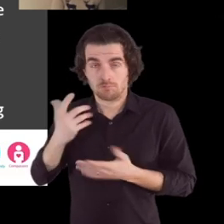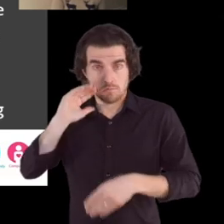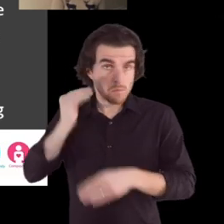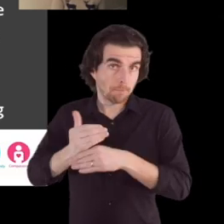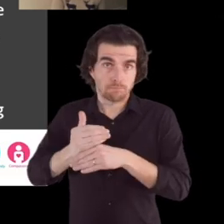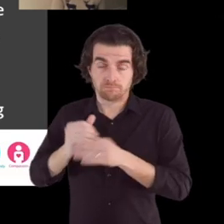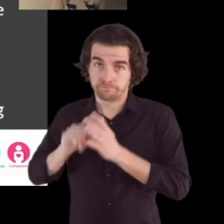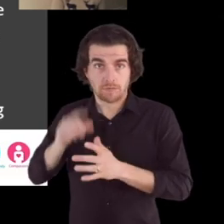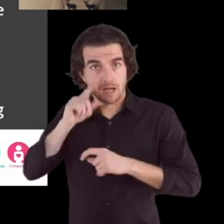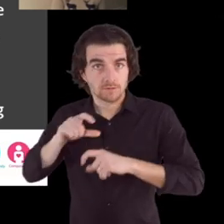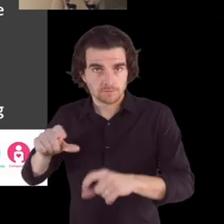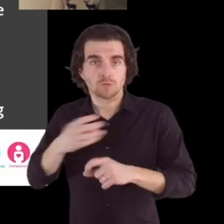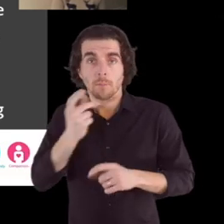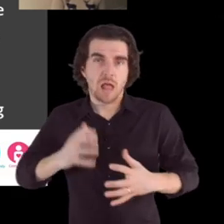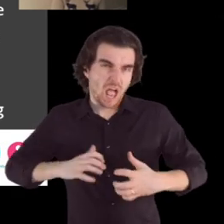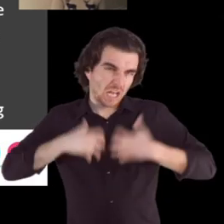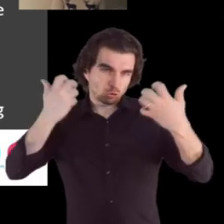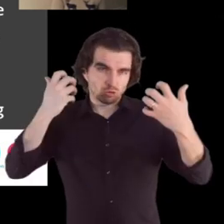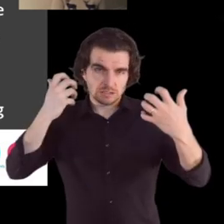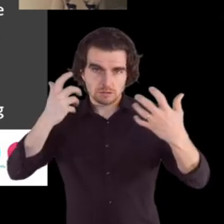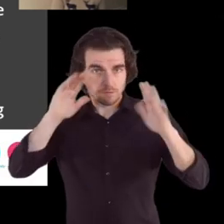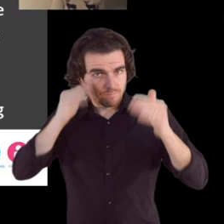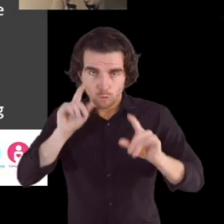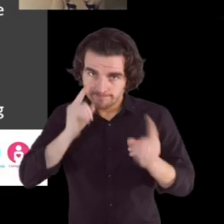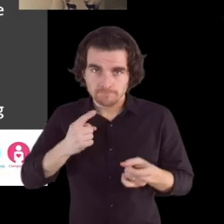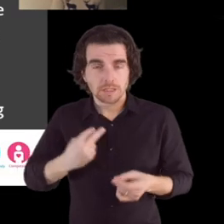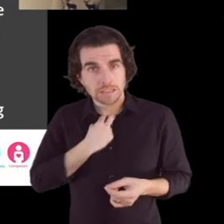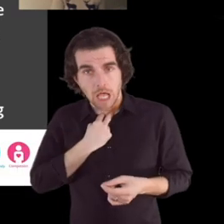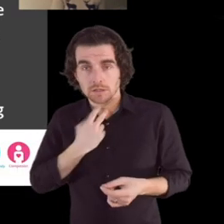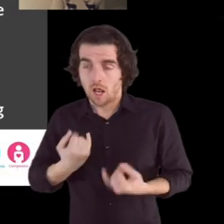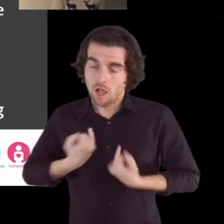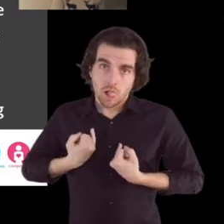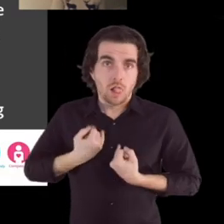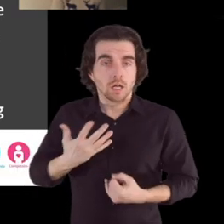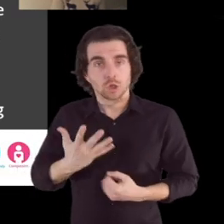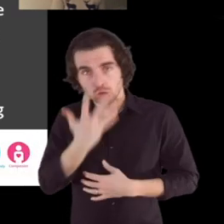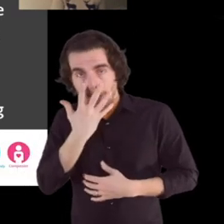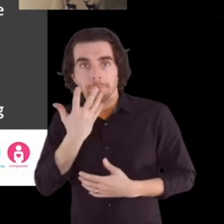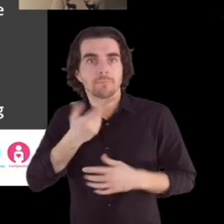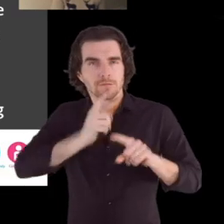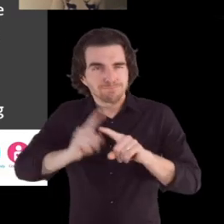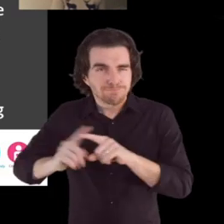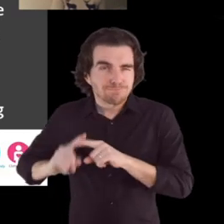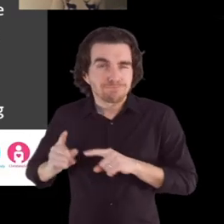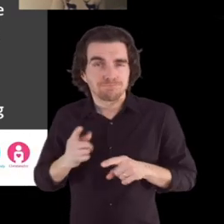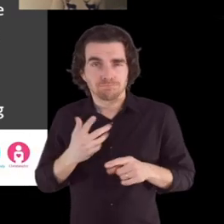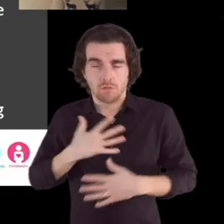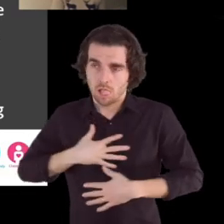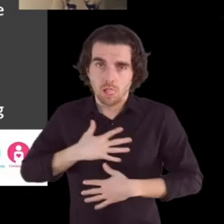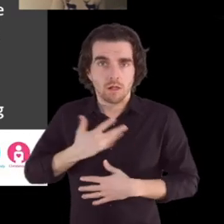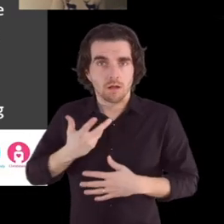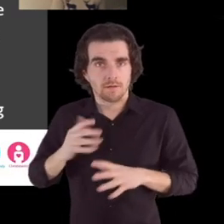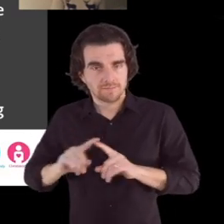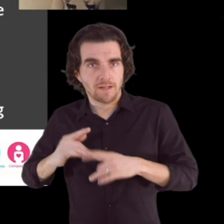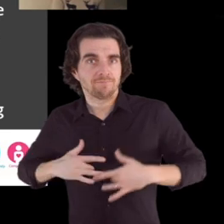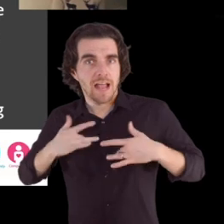really difficult. Feeling angry, a loss of focus, sadness, guilt, shame. Some people have talked about a buzz for